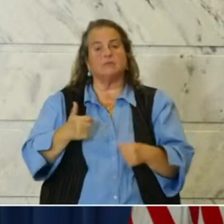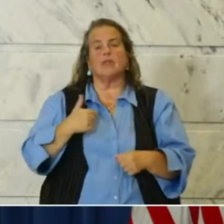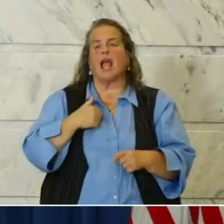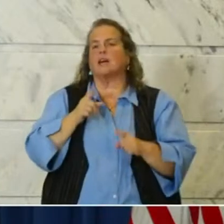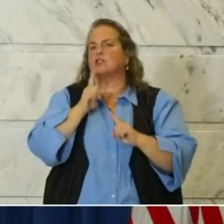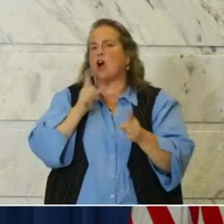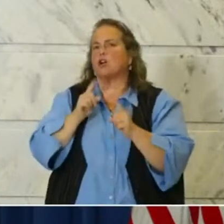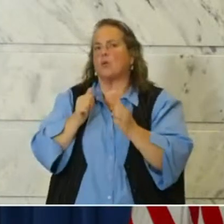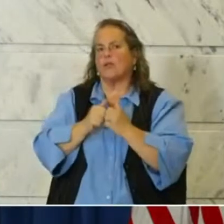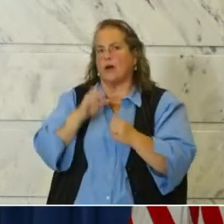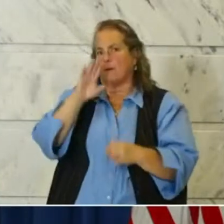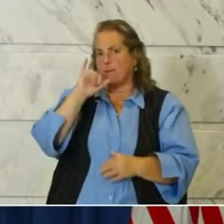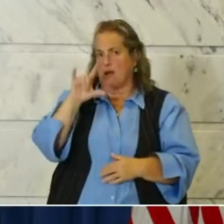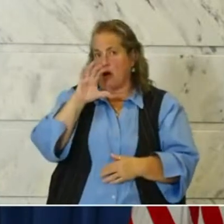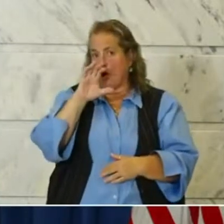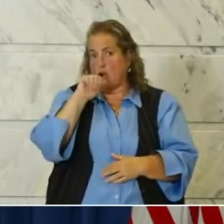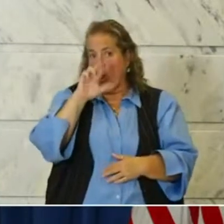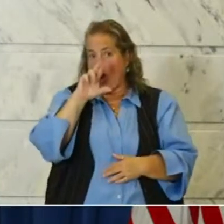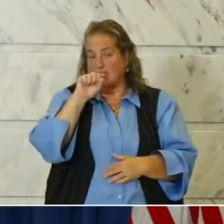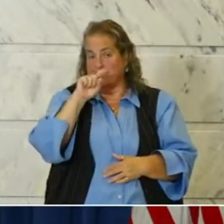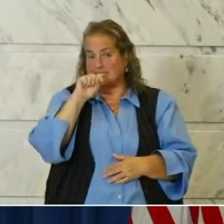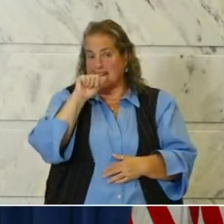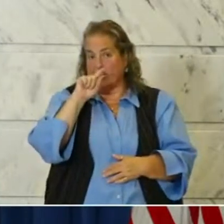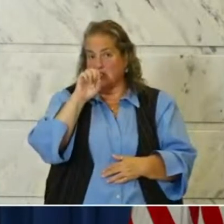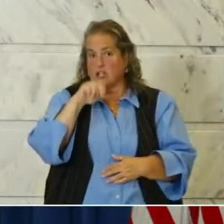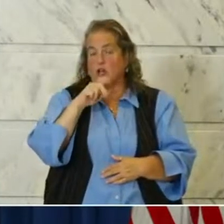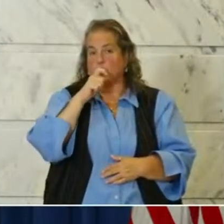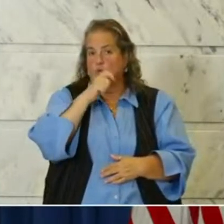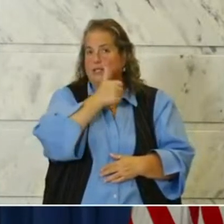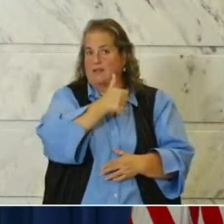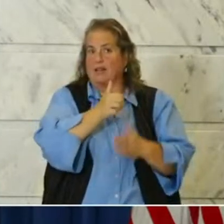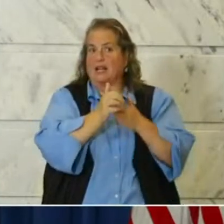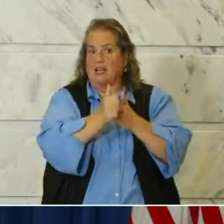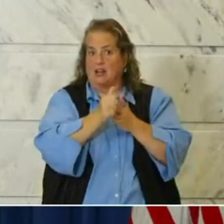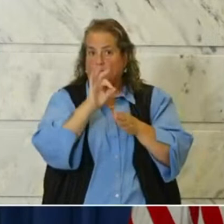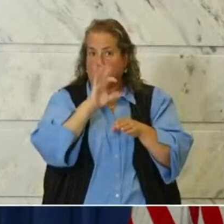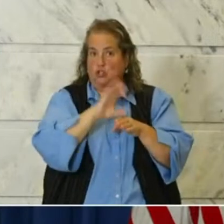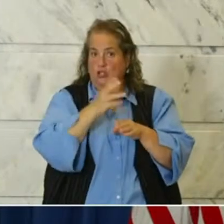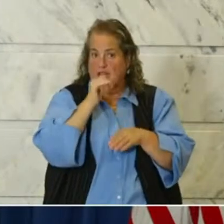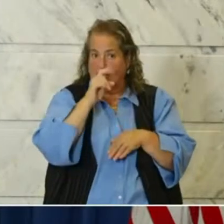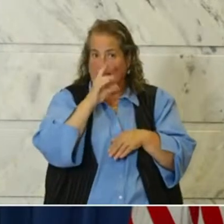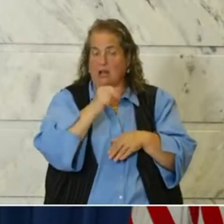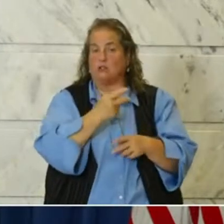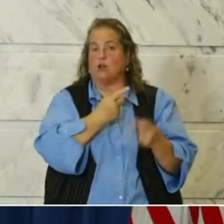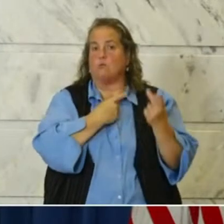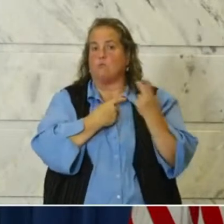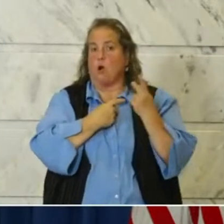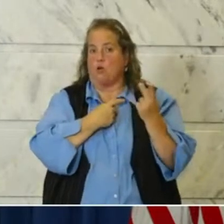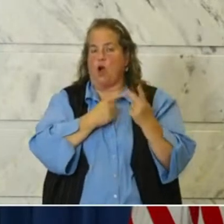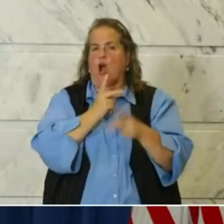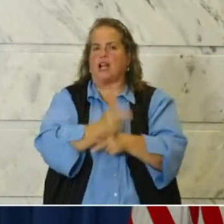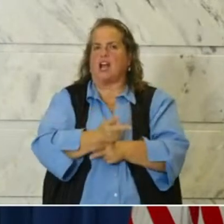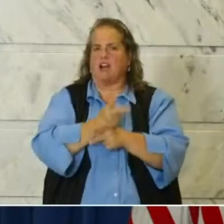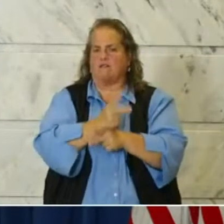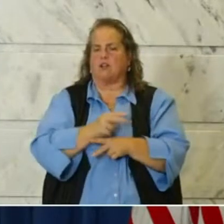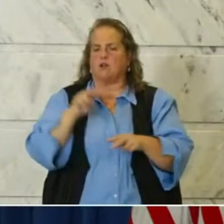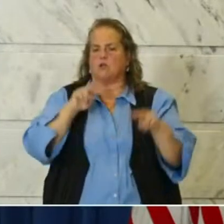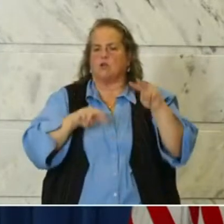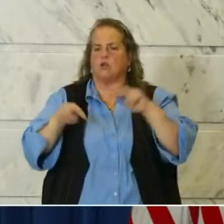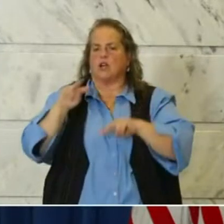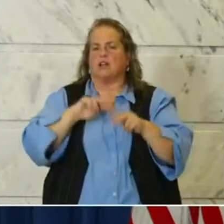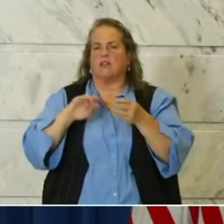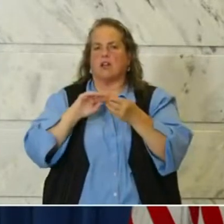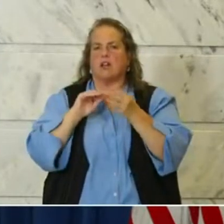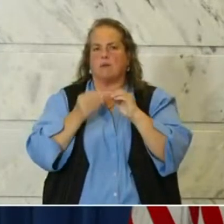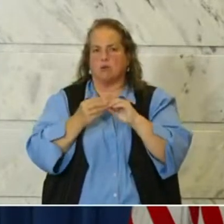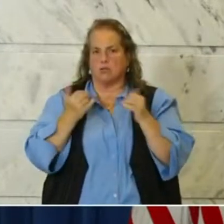who heads Churchill Downs, earlier today. We are both carefully watching the numbers. He assured me that he wants